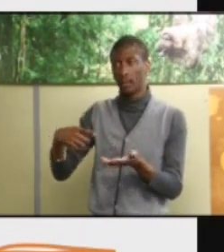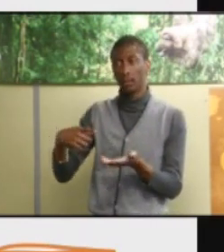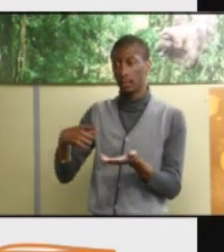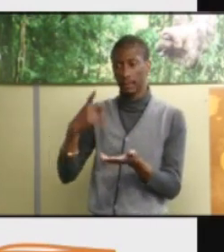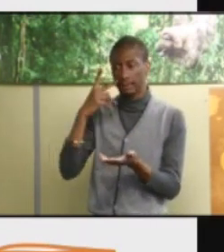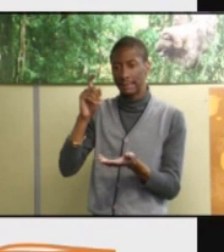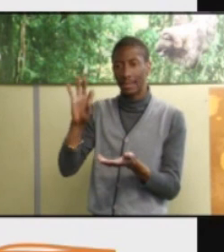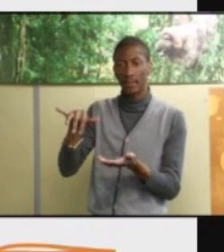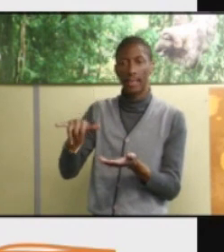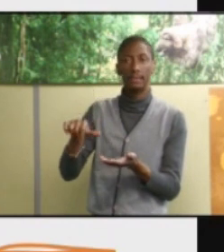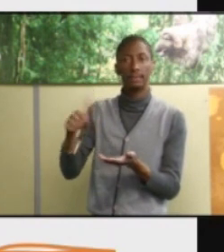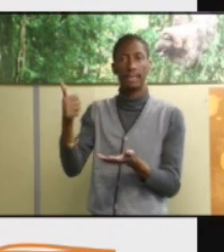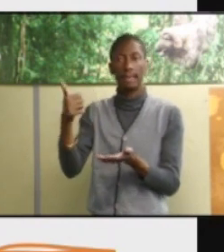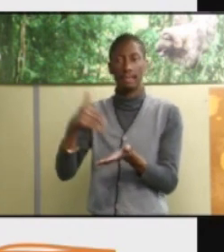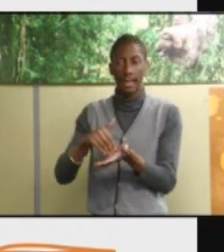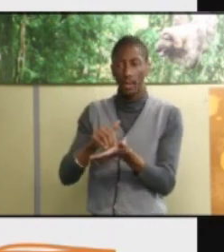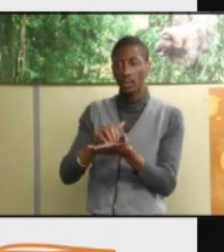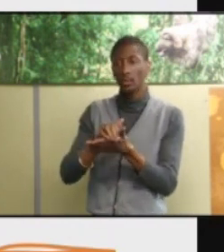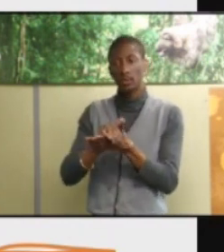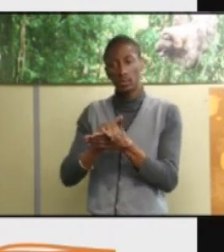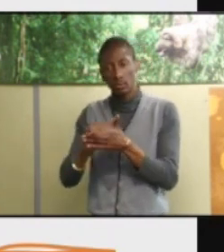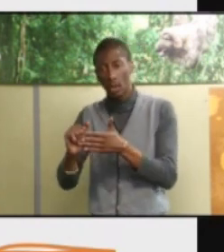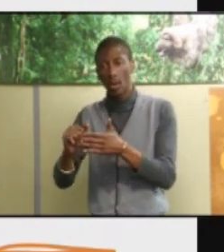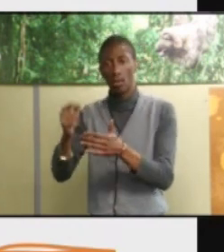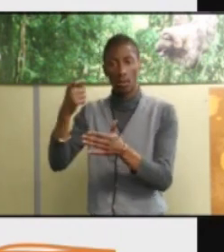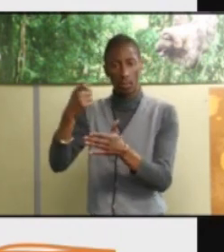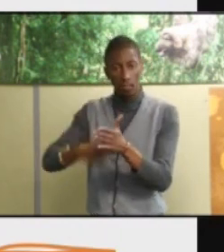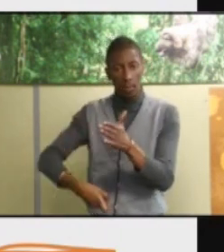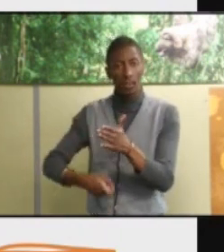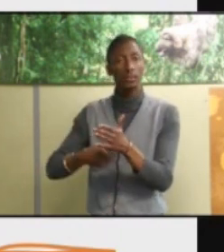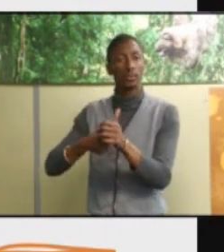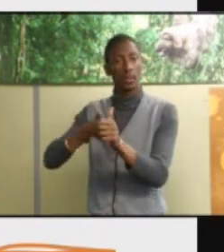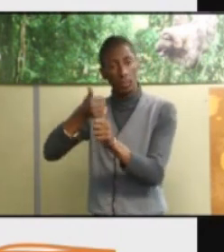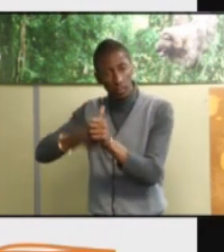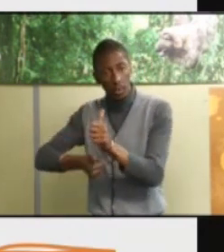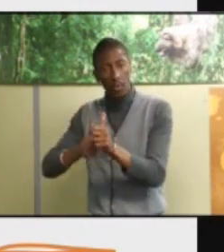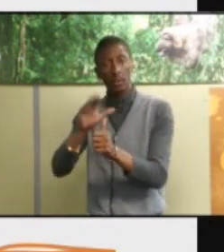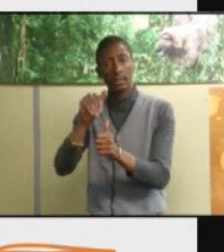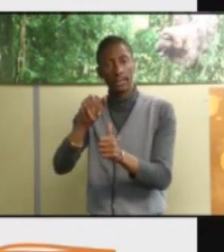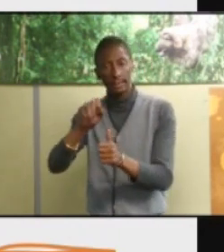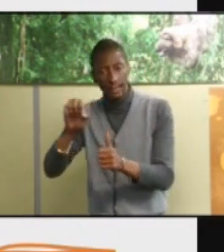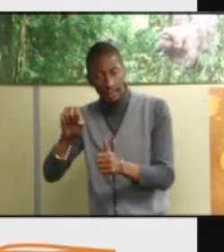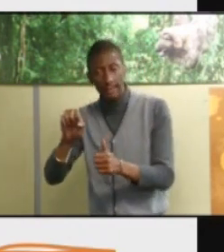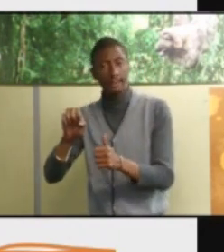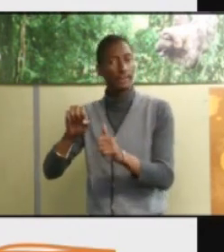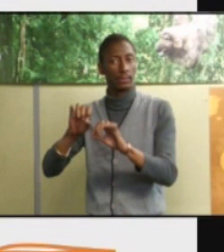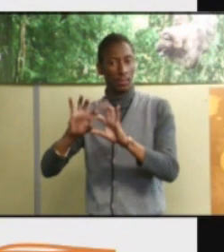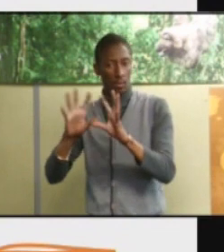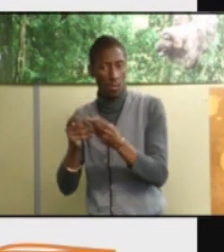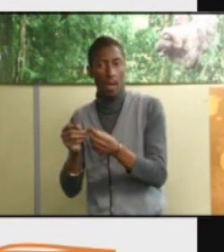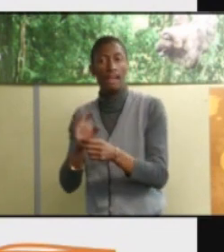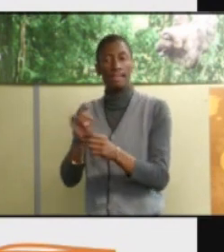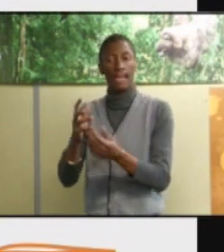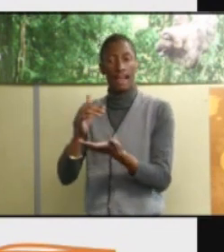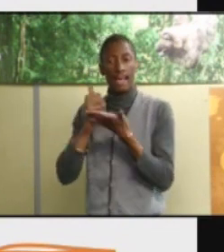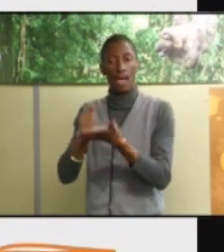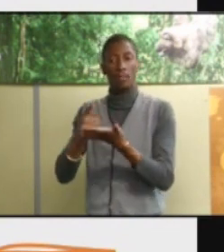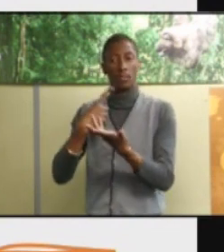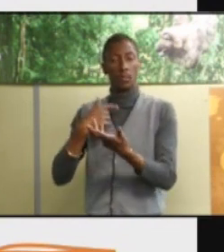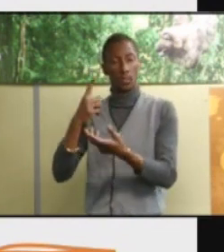$10,000 purchase a case? Was that a $20,000 a case purchase? And that will help inform setting realistic